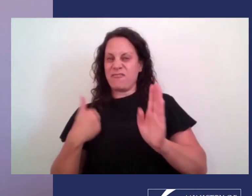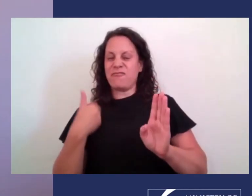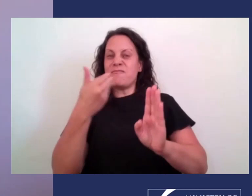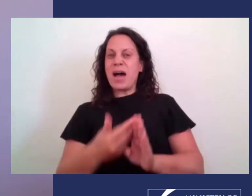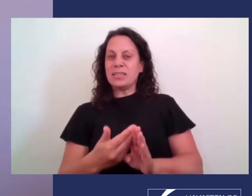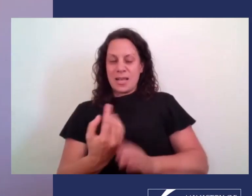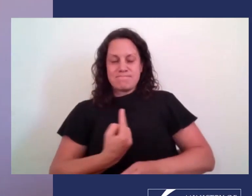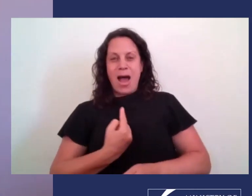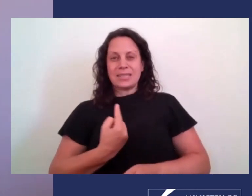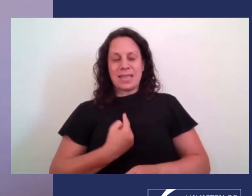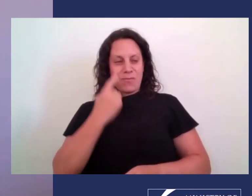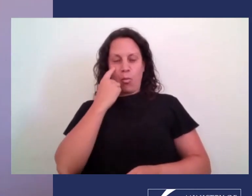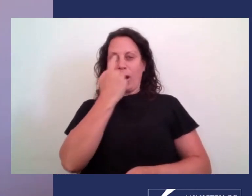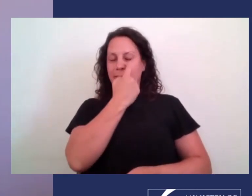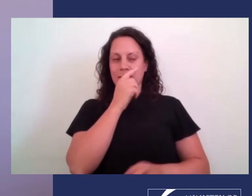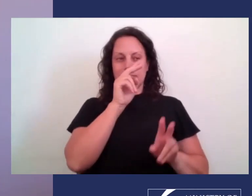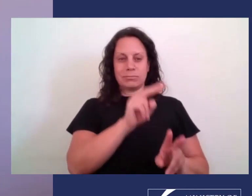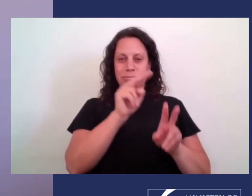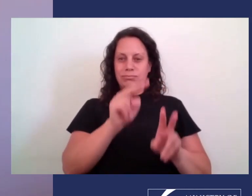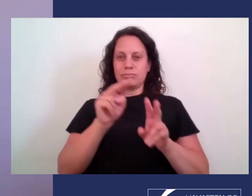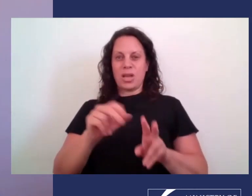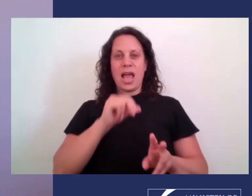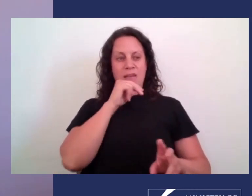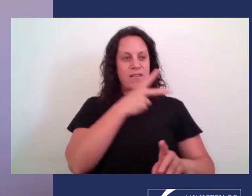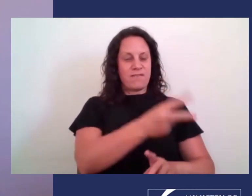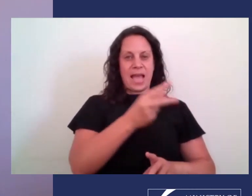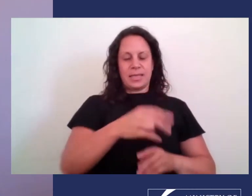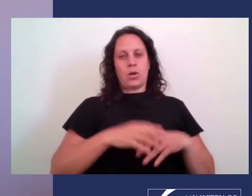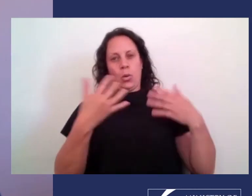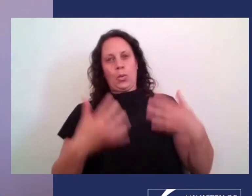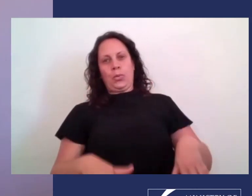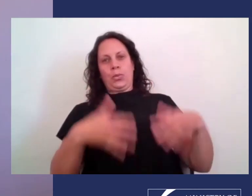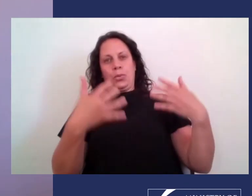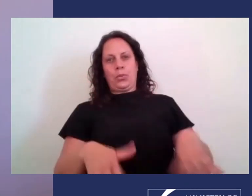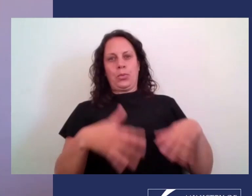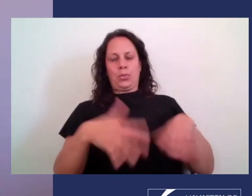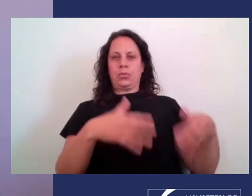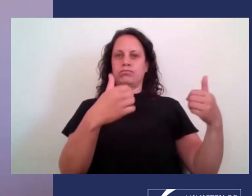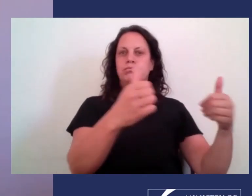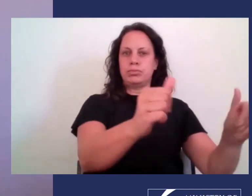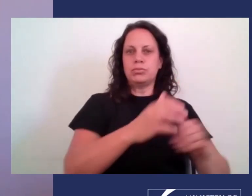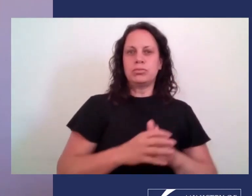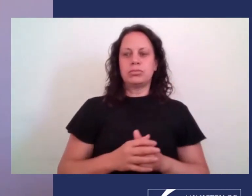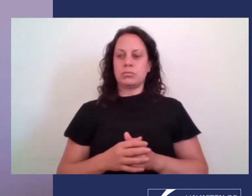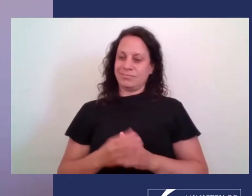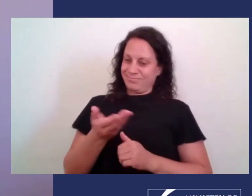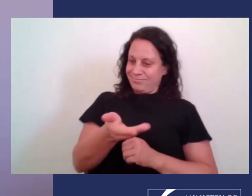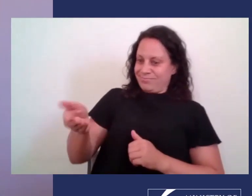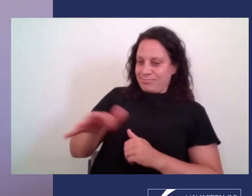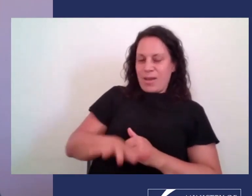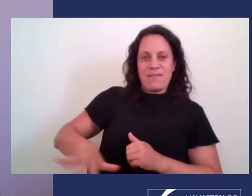of seeing the difference that the vaccine makes for our whānau. From, we've had whānau members pass away who